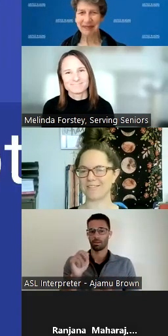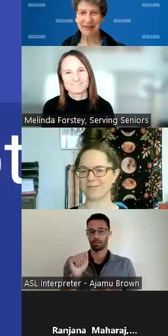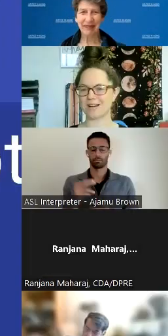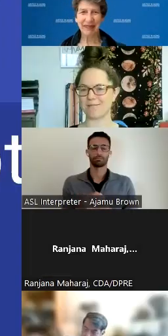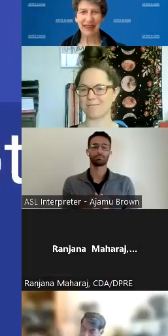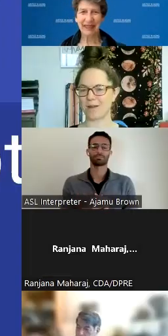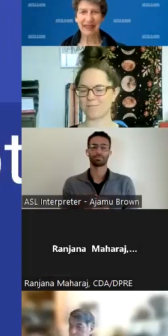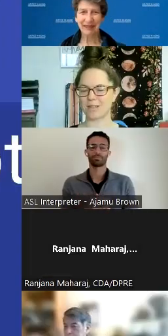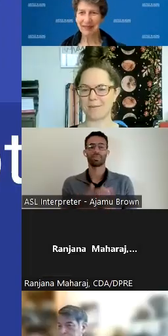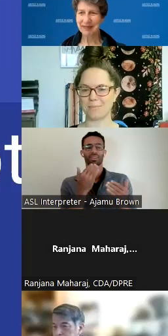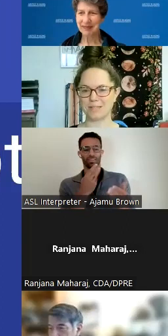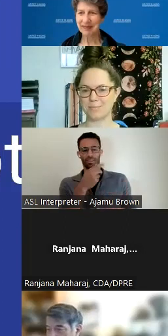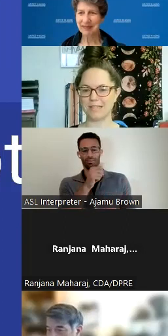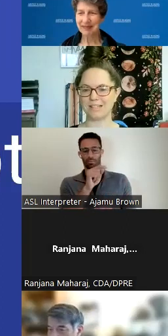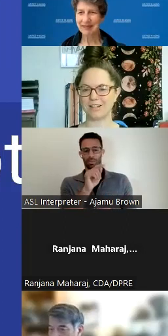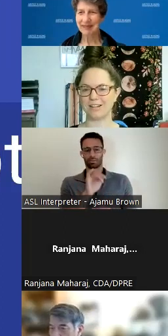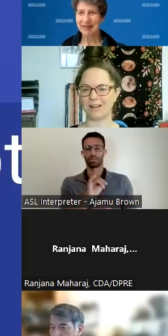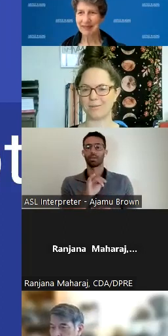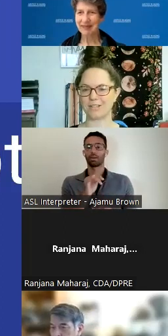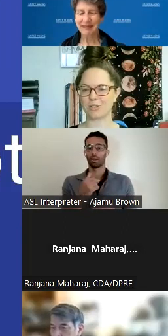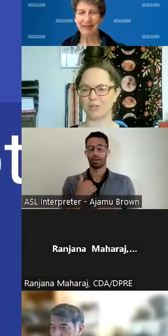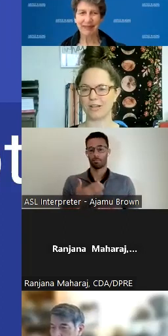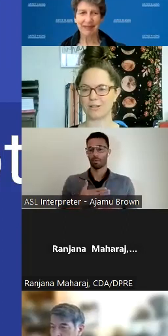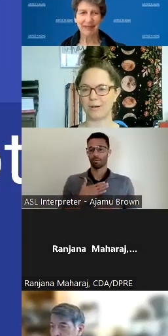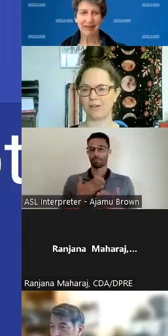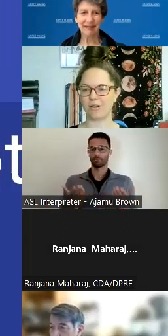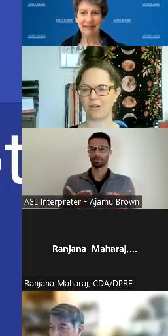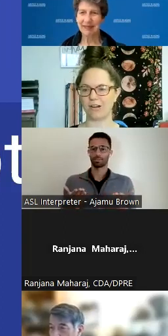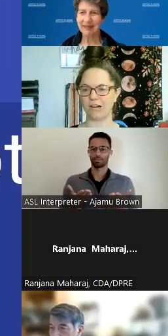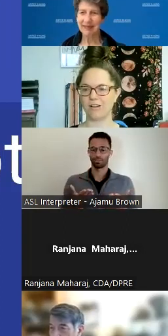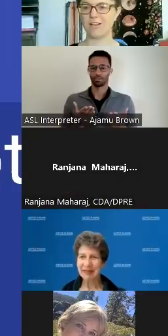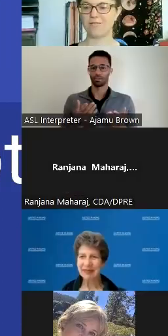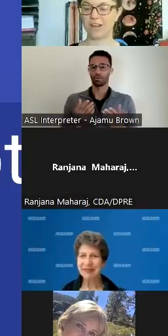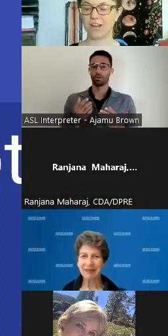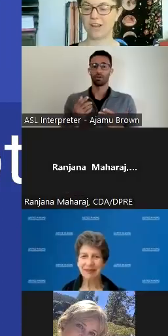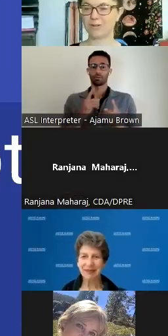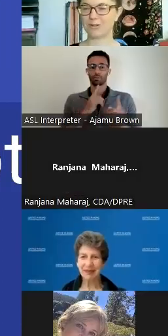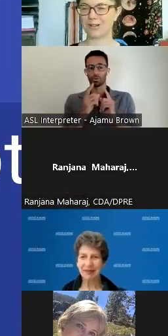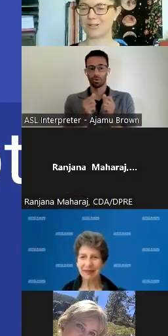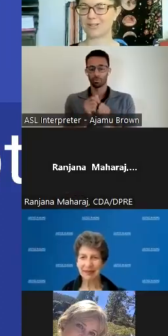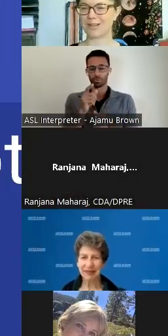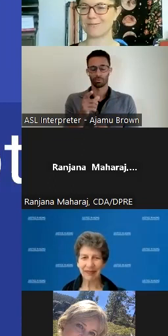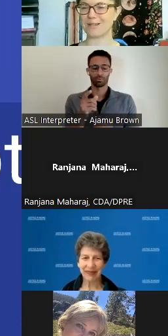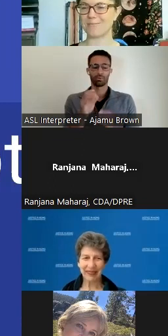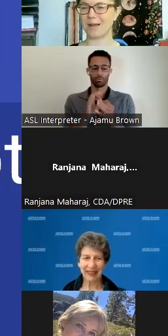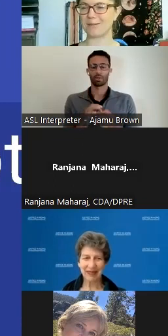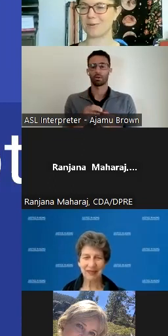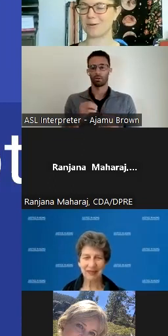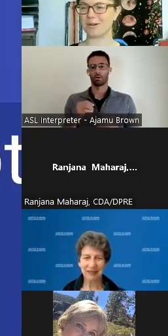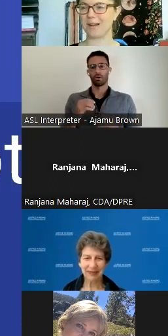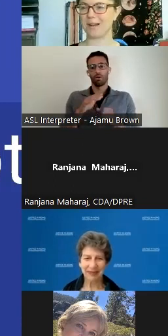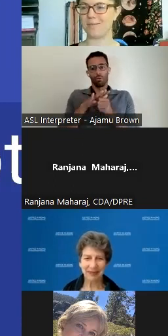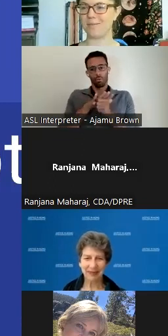morning, everyone. I'm really happy to be here and talk to you guys about our very local rental subsidy